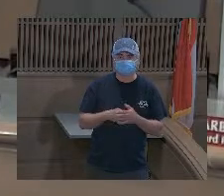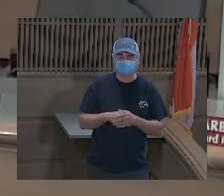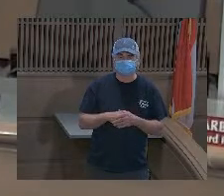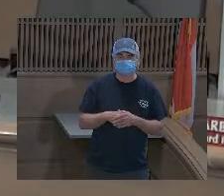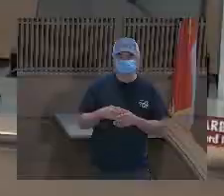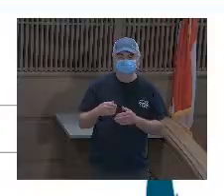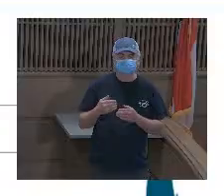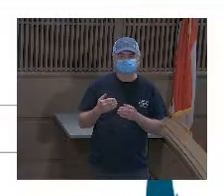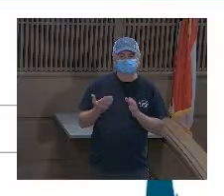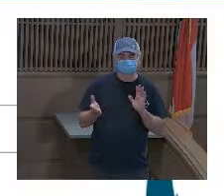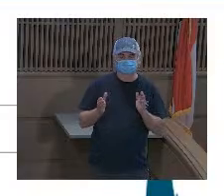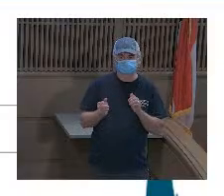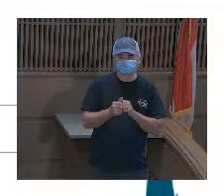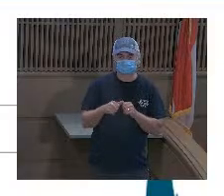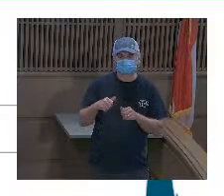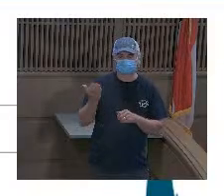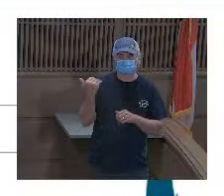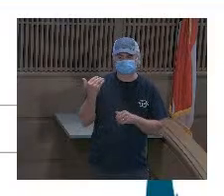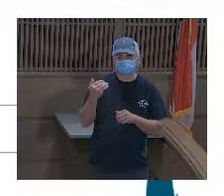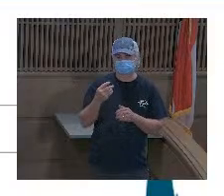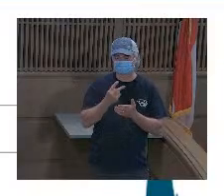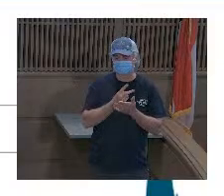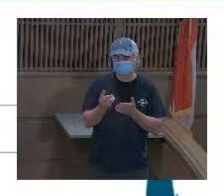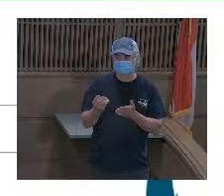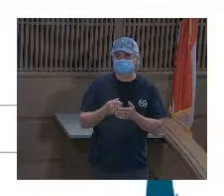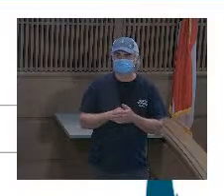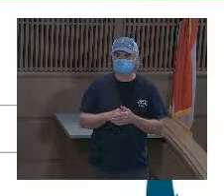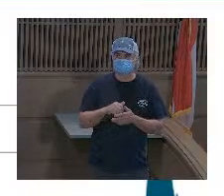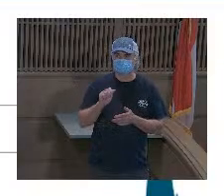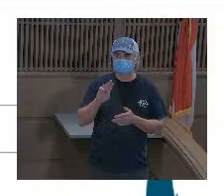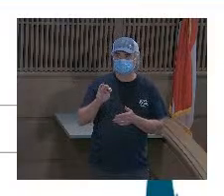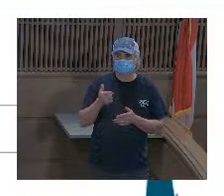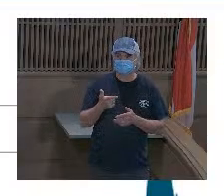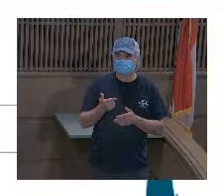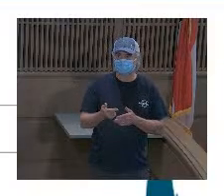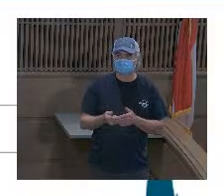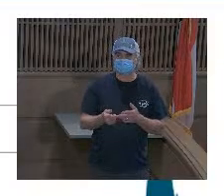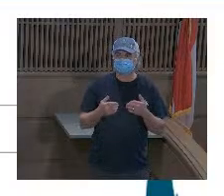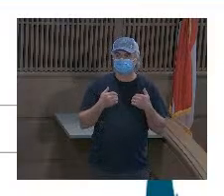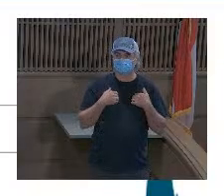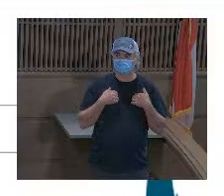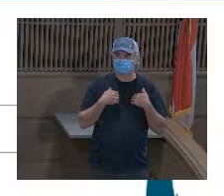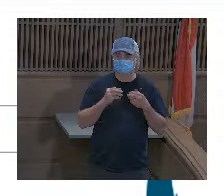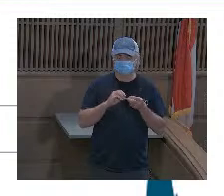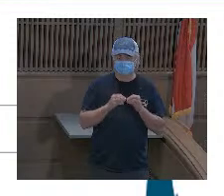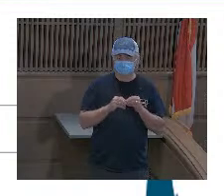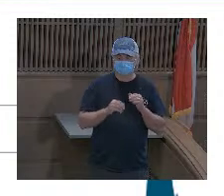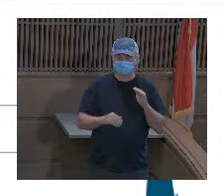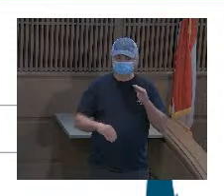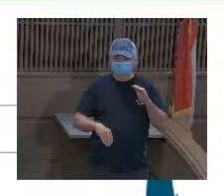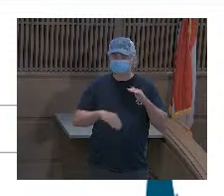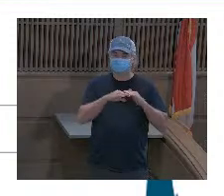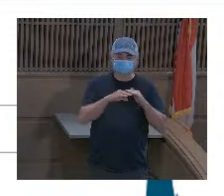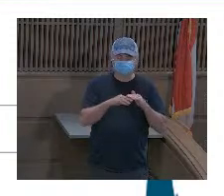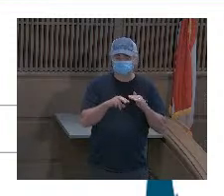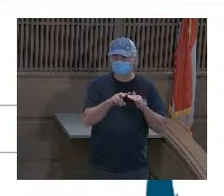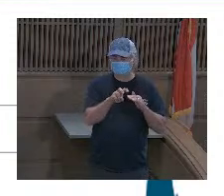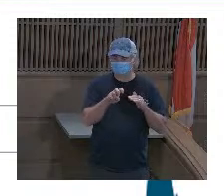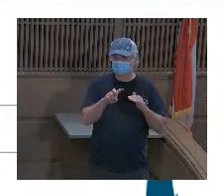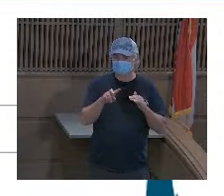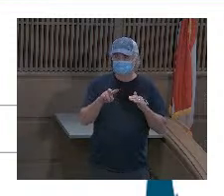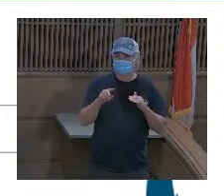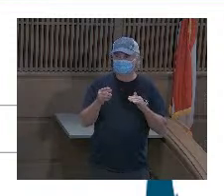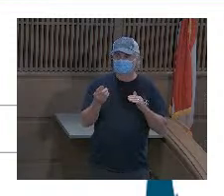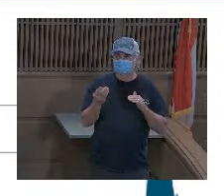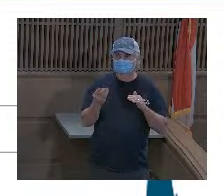weeks. As you can see from the slide, back in August we had a peak of 214. We are down to